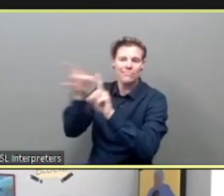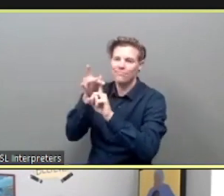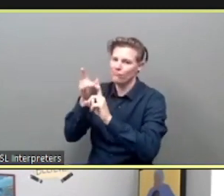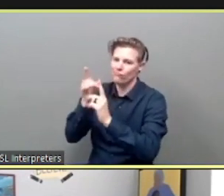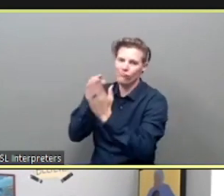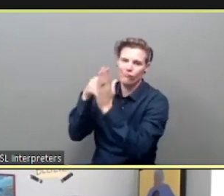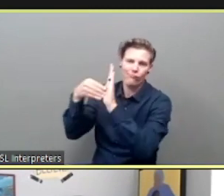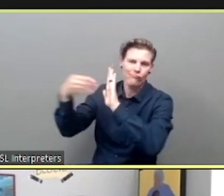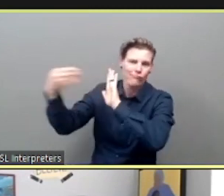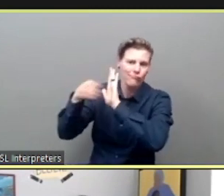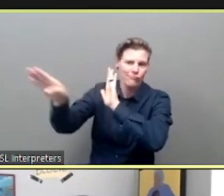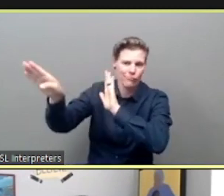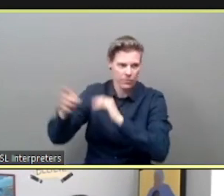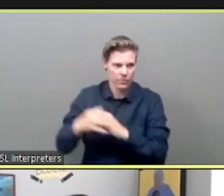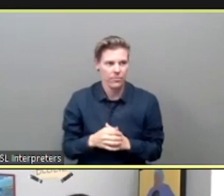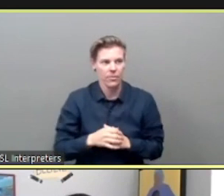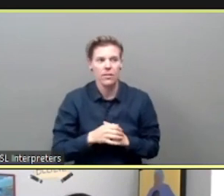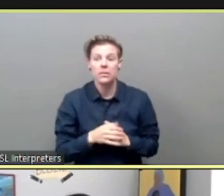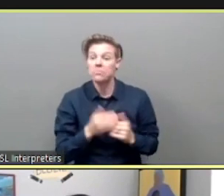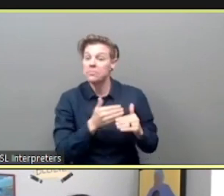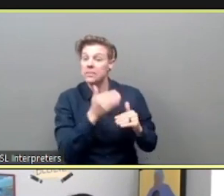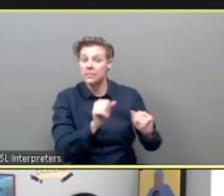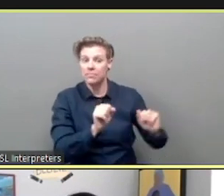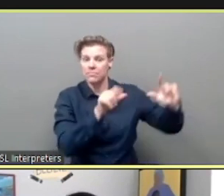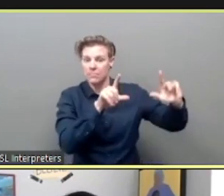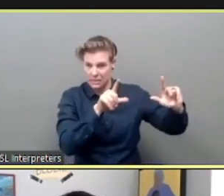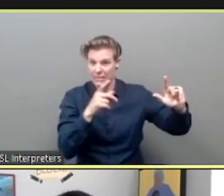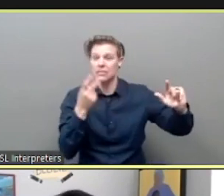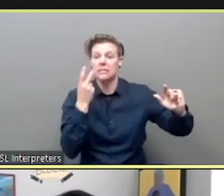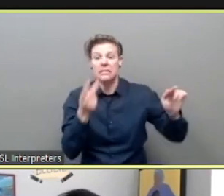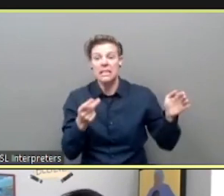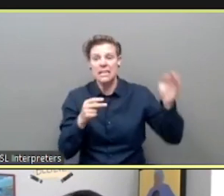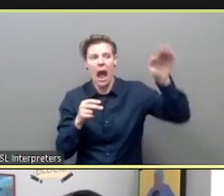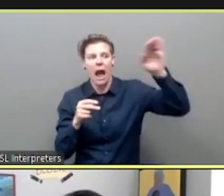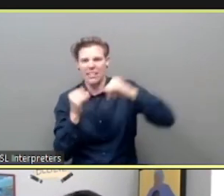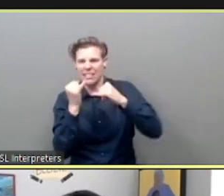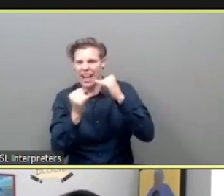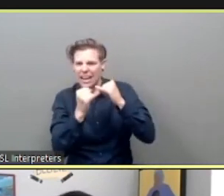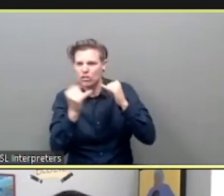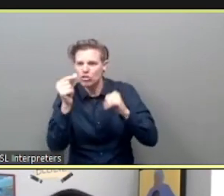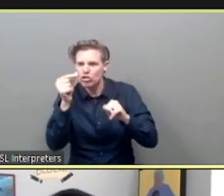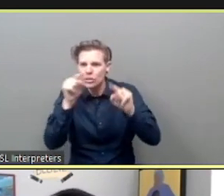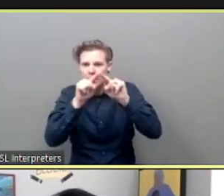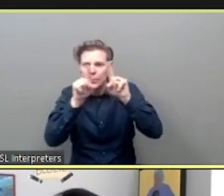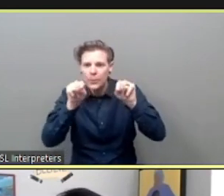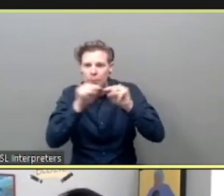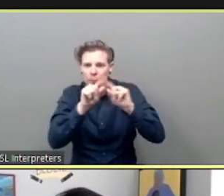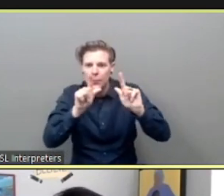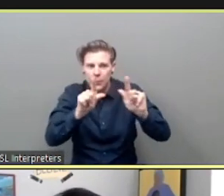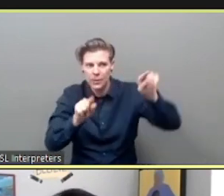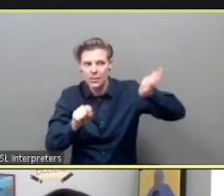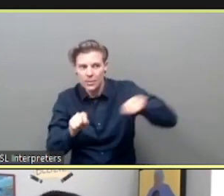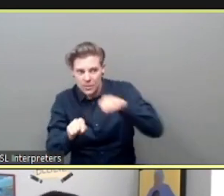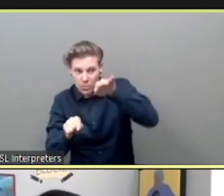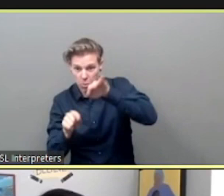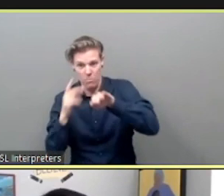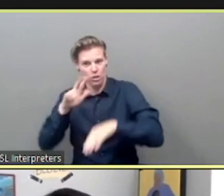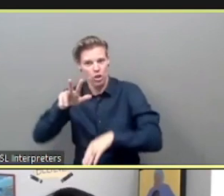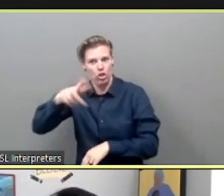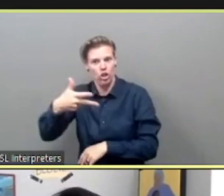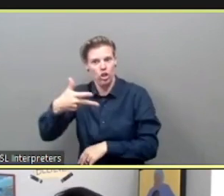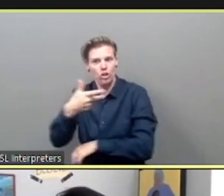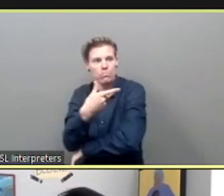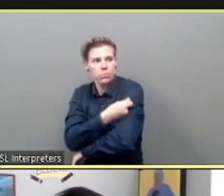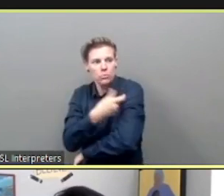So we've seen an uptick in vaccine administration. That's from boosters, and also we've seen a little uptick